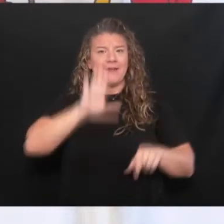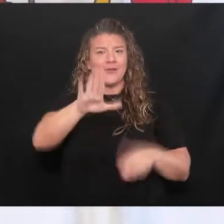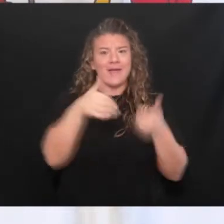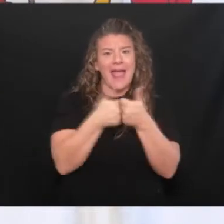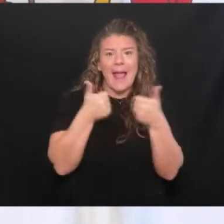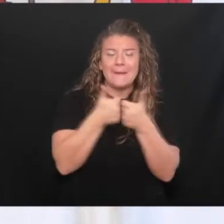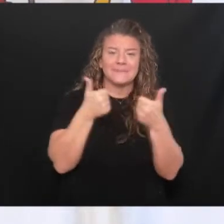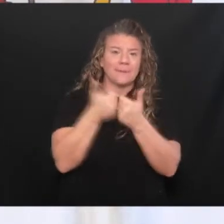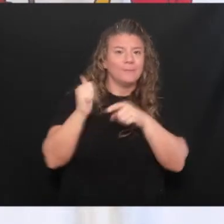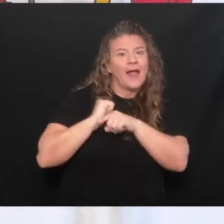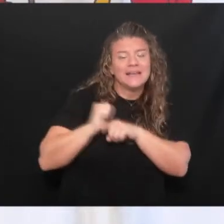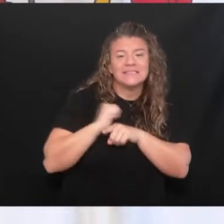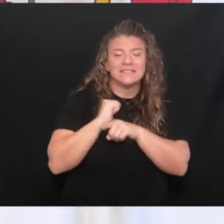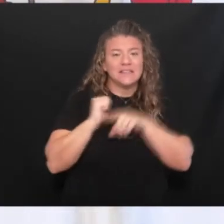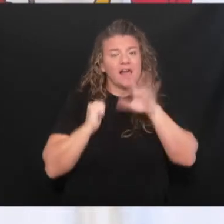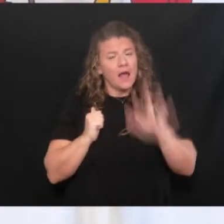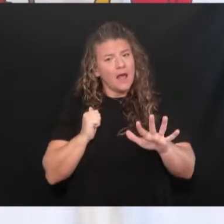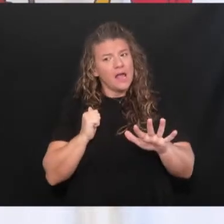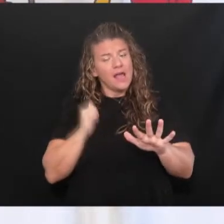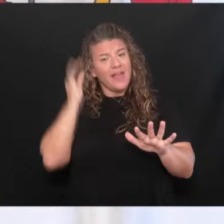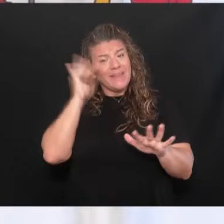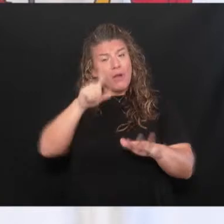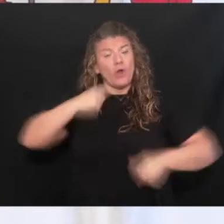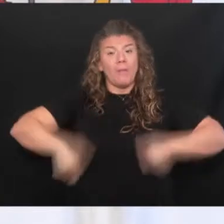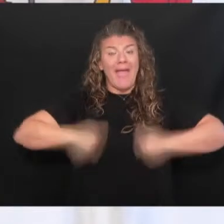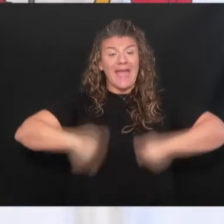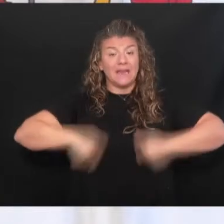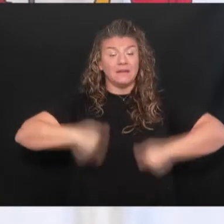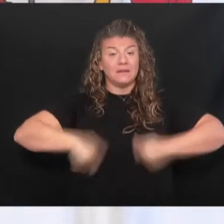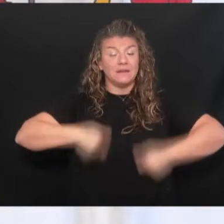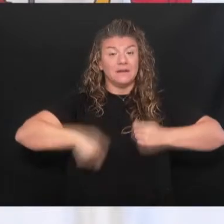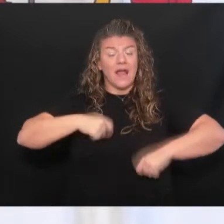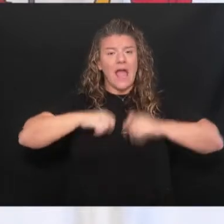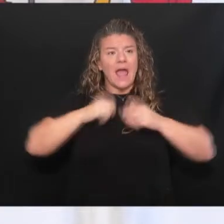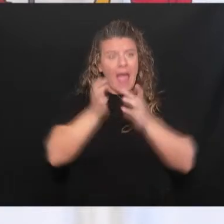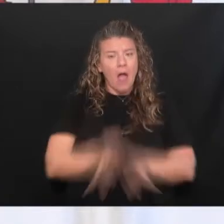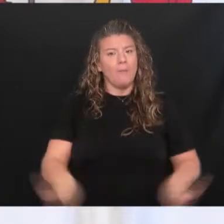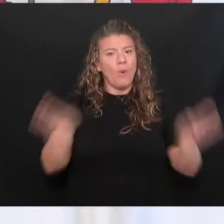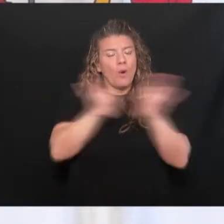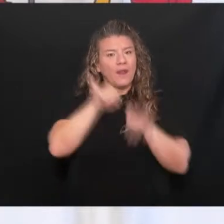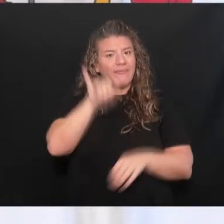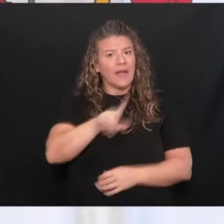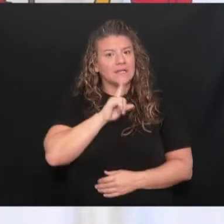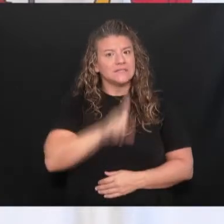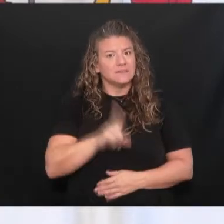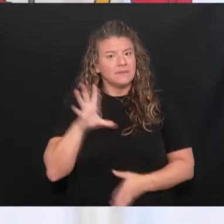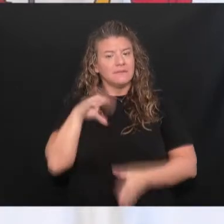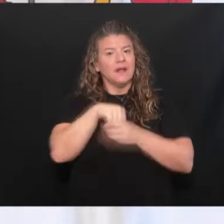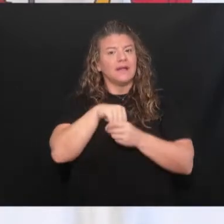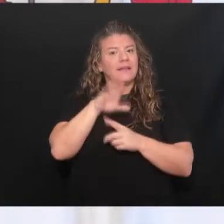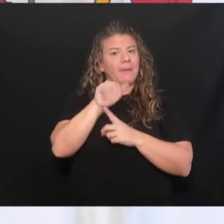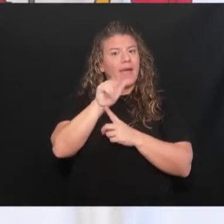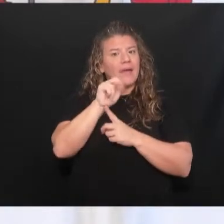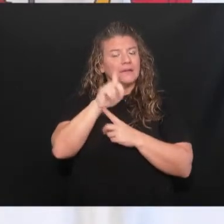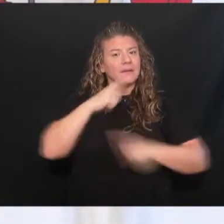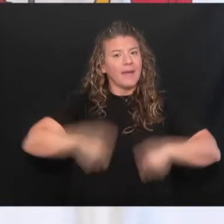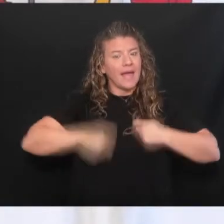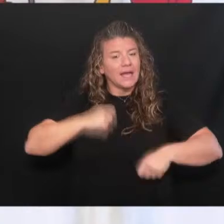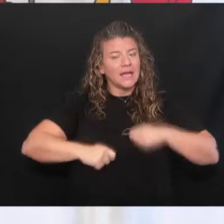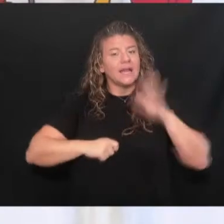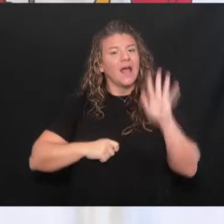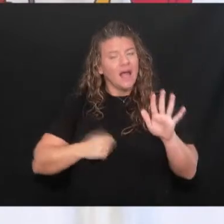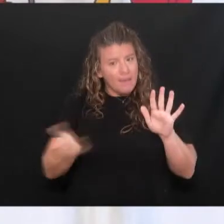activities. Think about if you're in the band. Think about how important that is and everything. Absolutely,